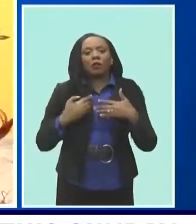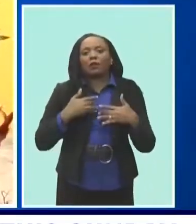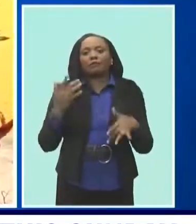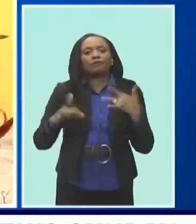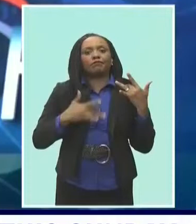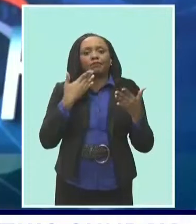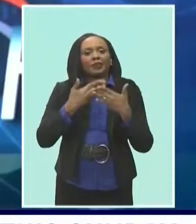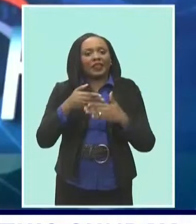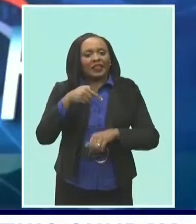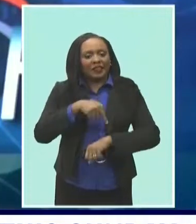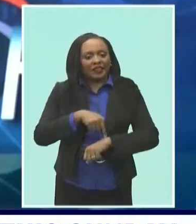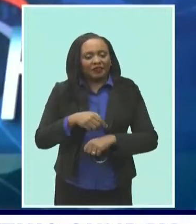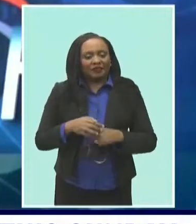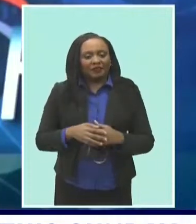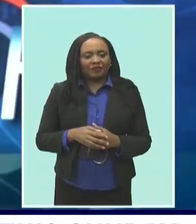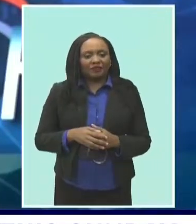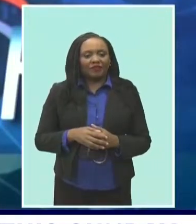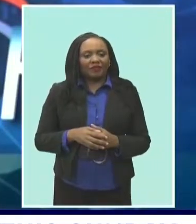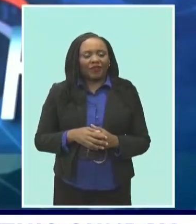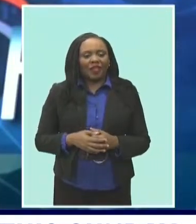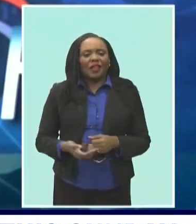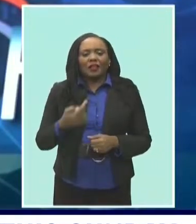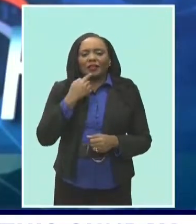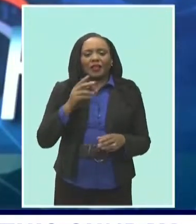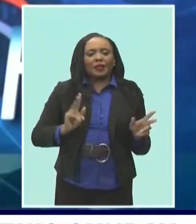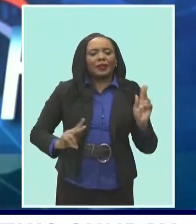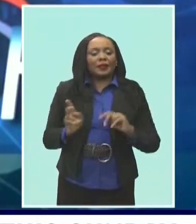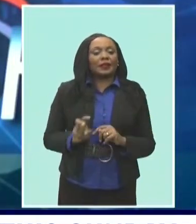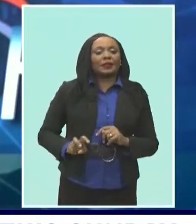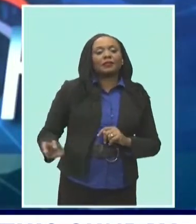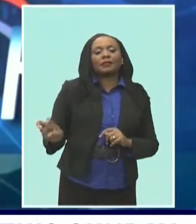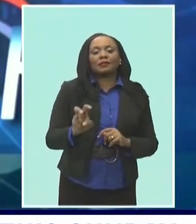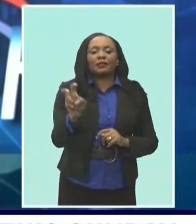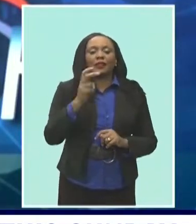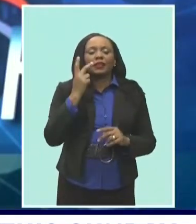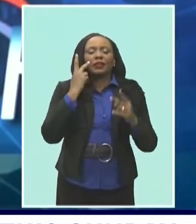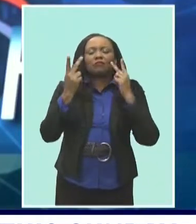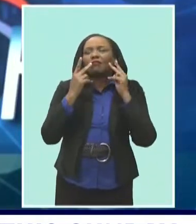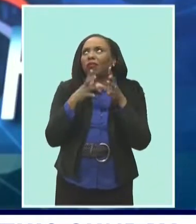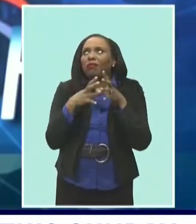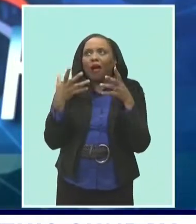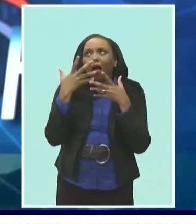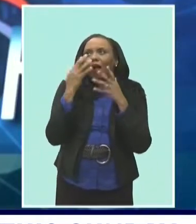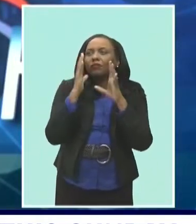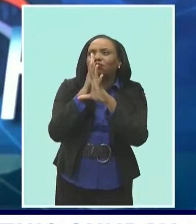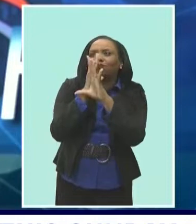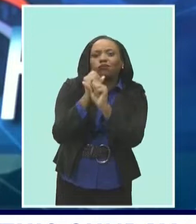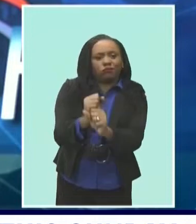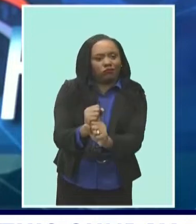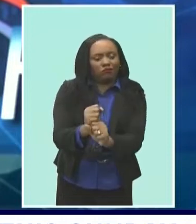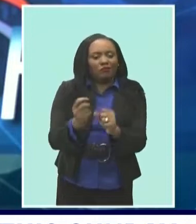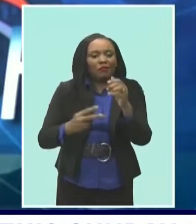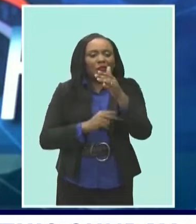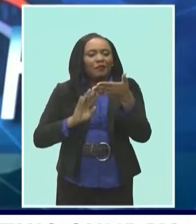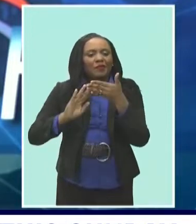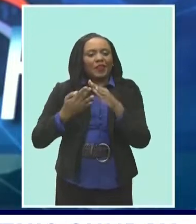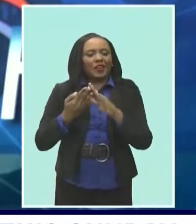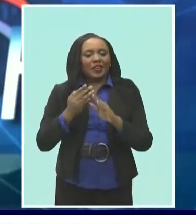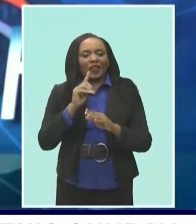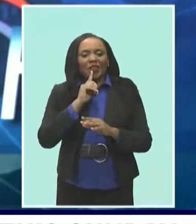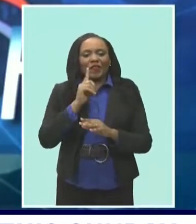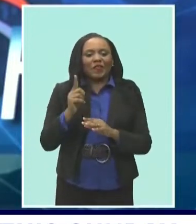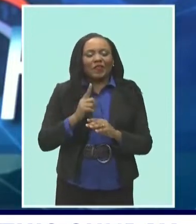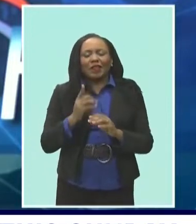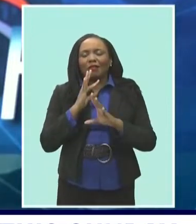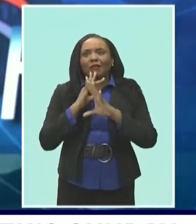time. Ms. Seeley-Smith says people taking the tour will find out that Bridgetown is truly one of the most fascinating capital cities